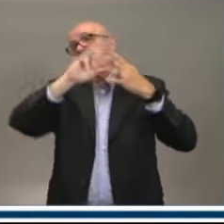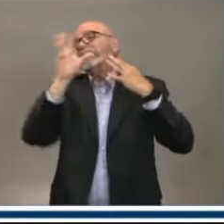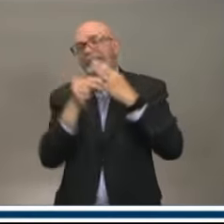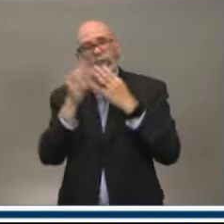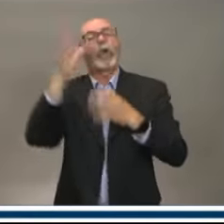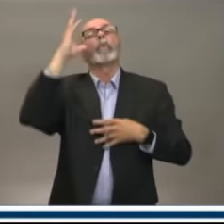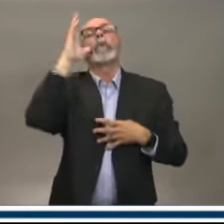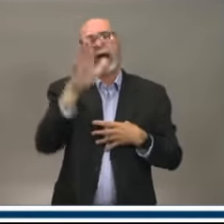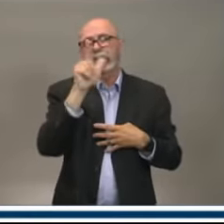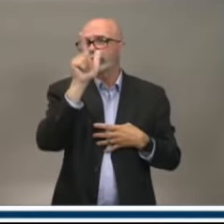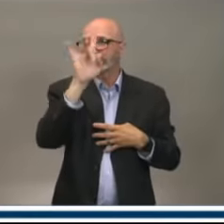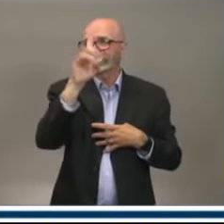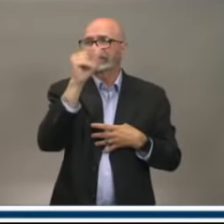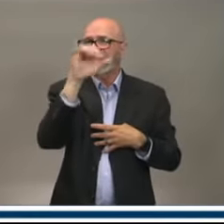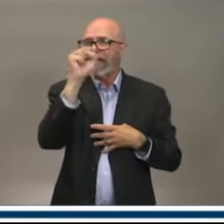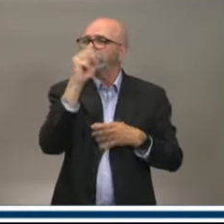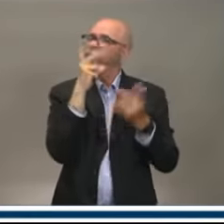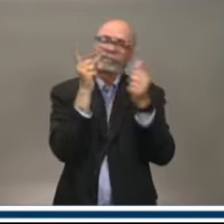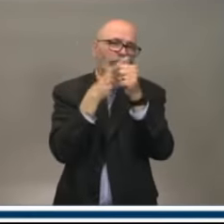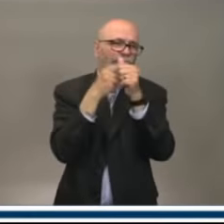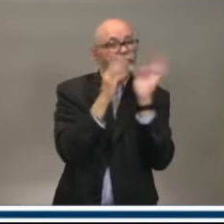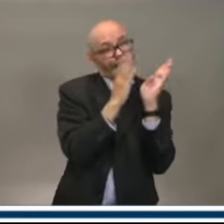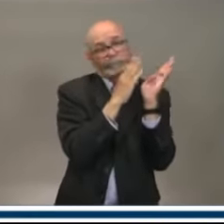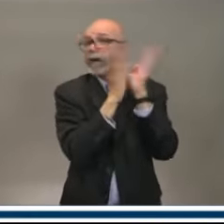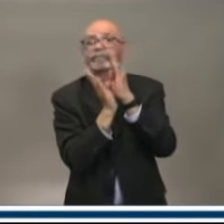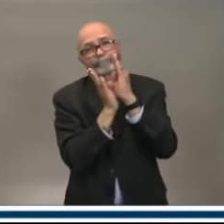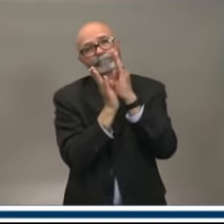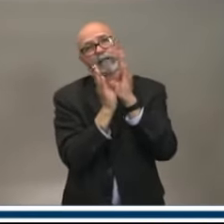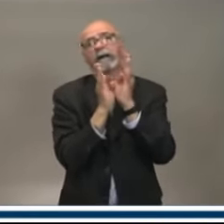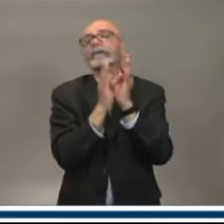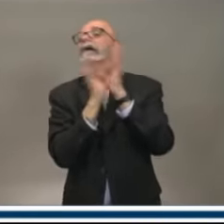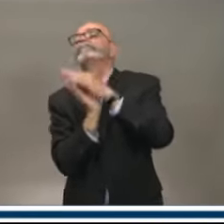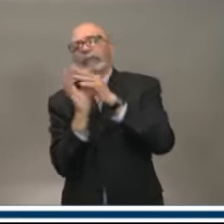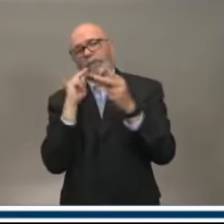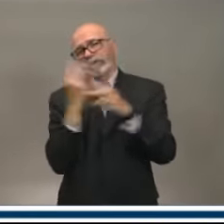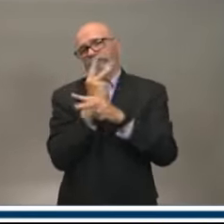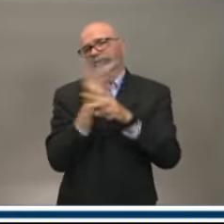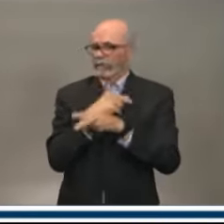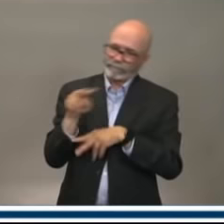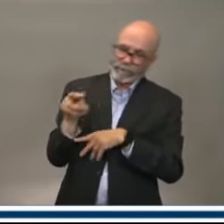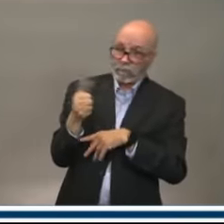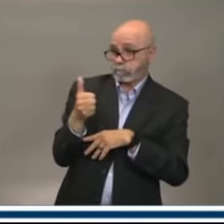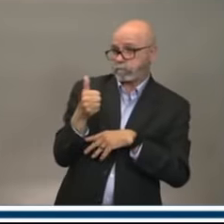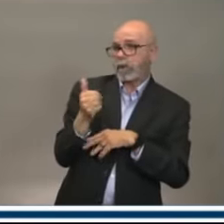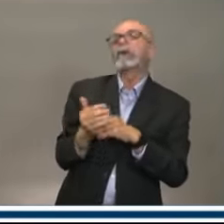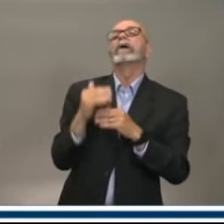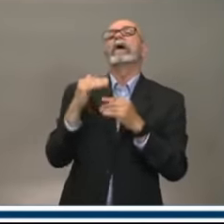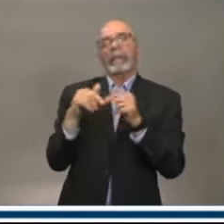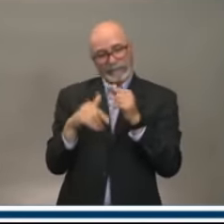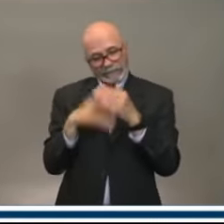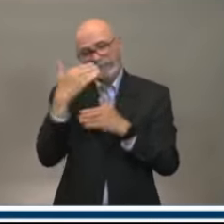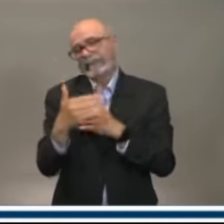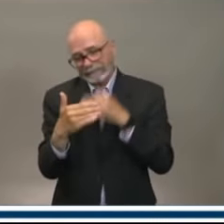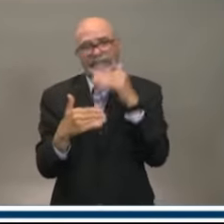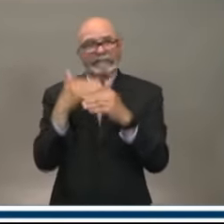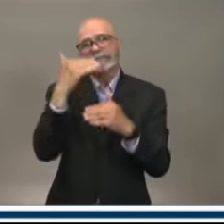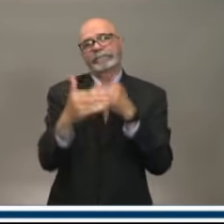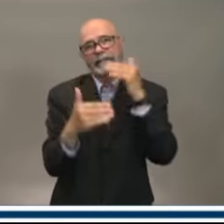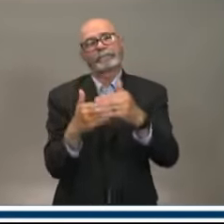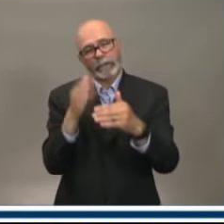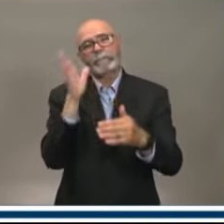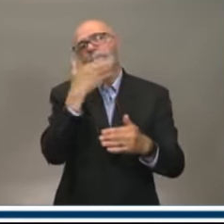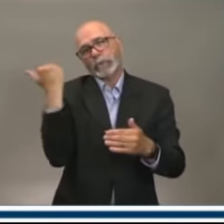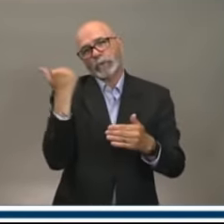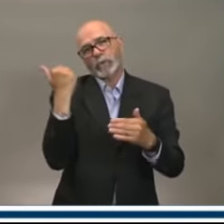take further steps. And as I can't emphasize enough that one of the key priorities